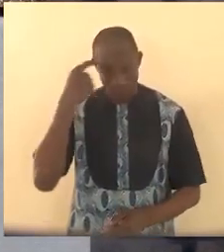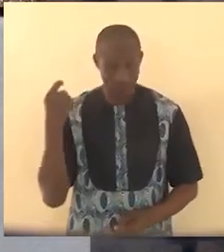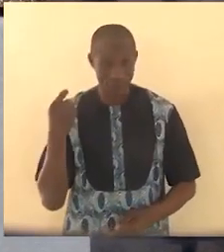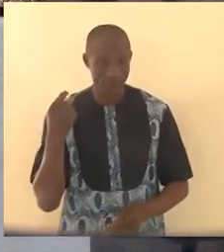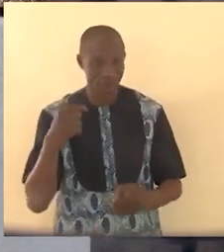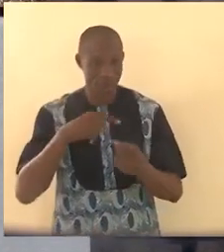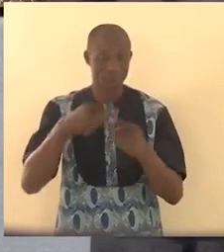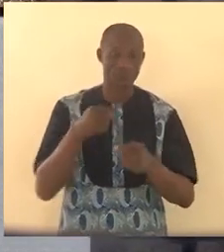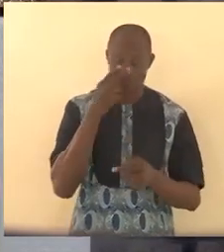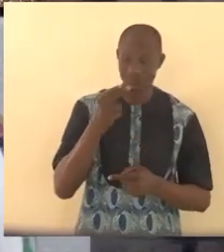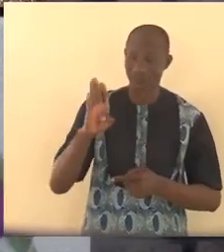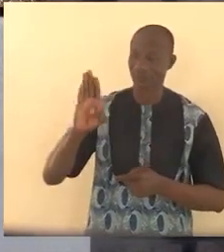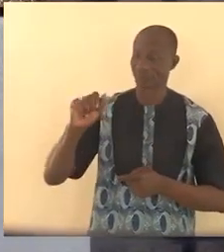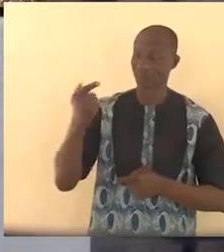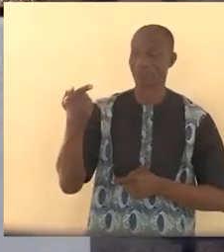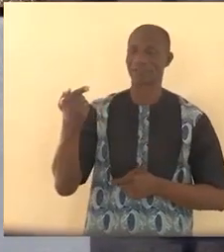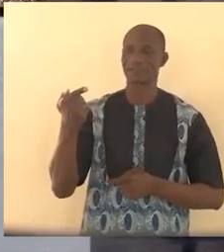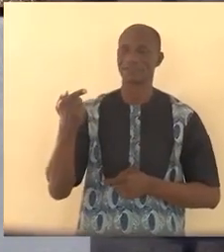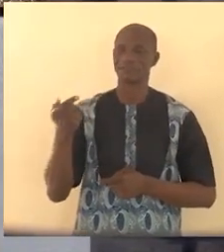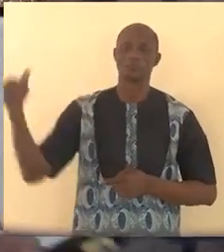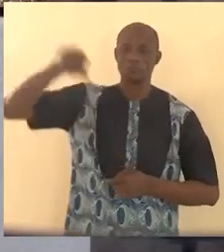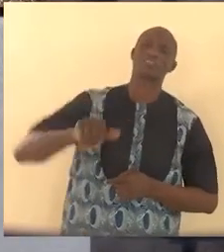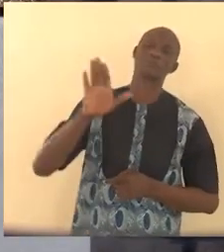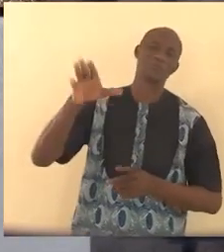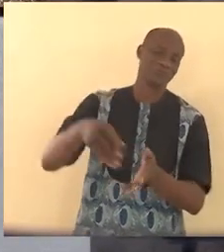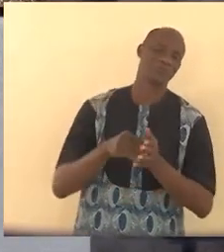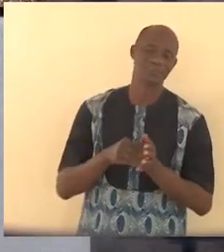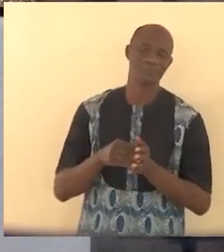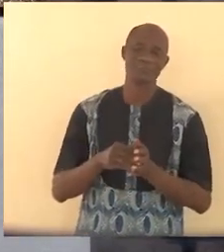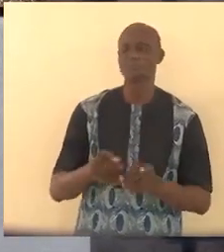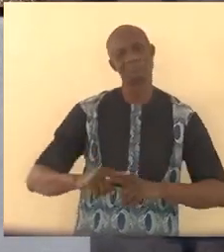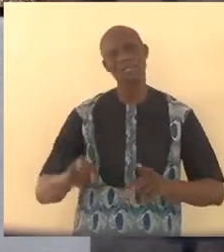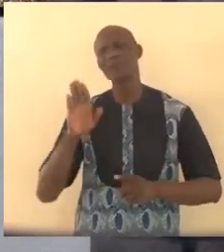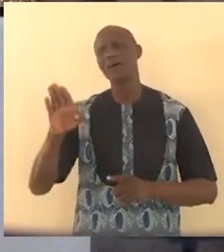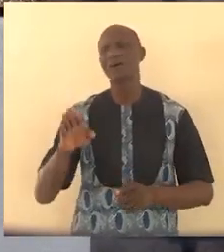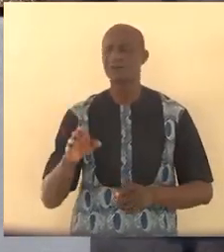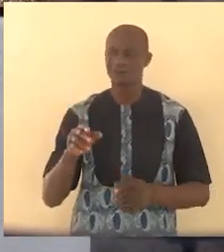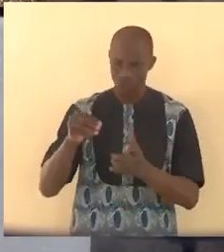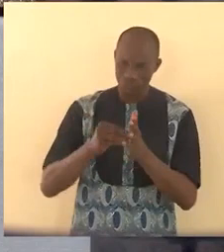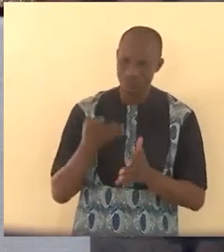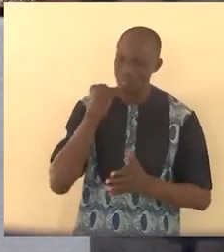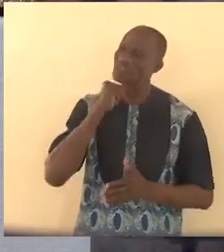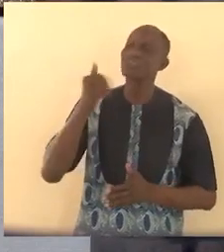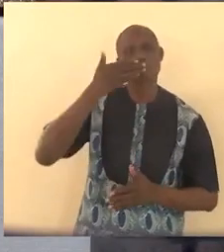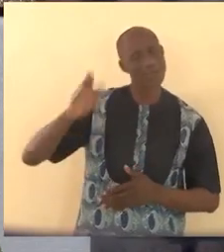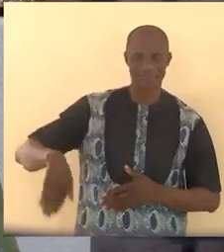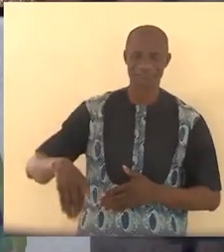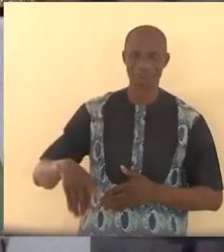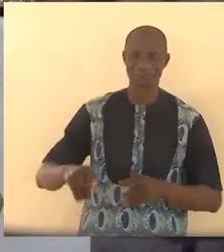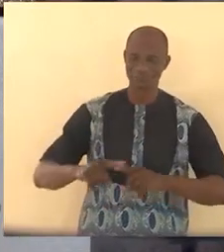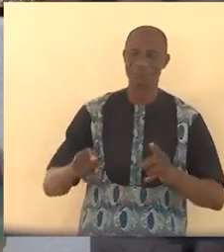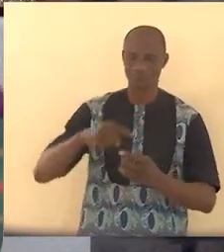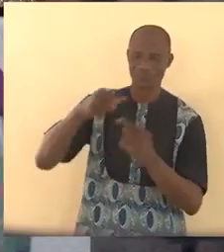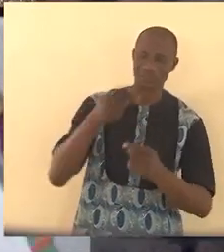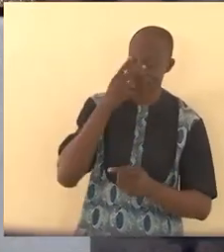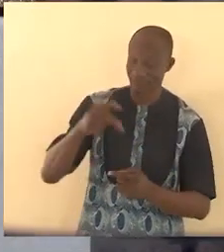Because when Evelyn sees this kind of bag, she just condemns her own. Meanwhile, her own is not bad, though. But when she sees